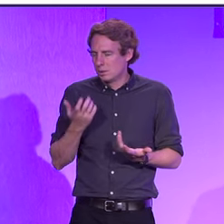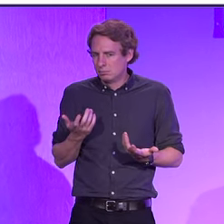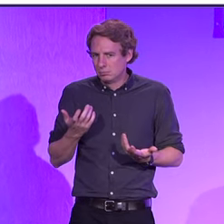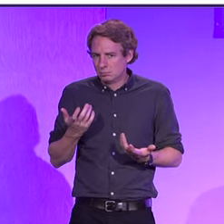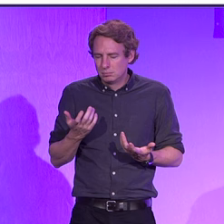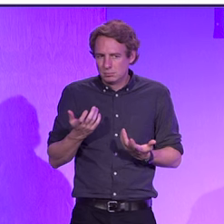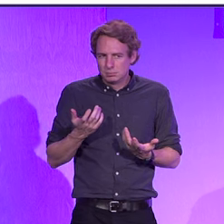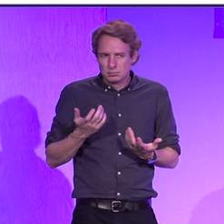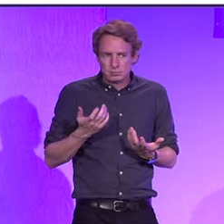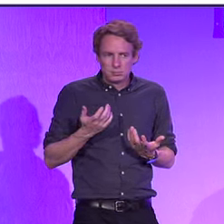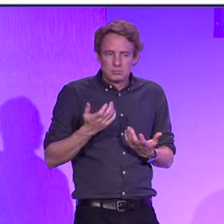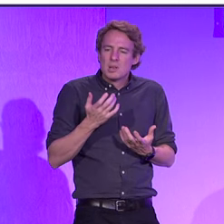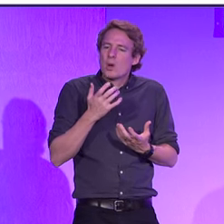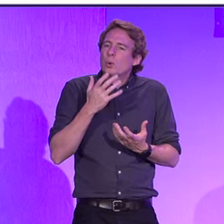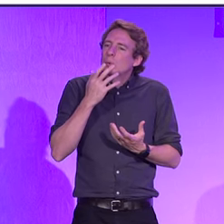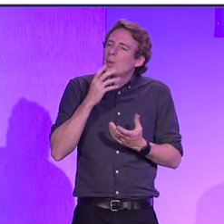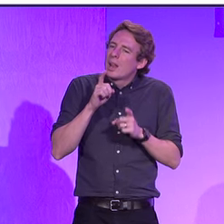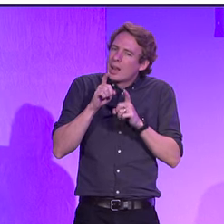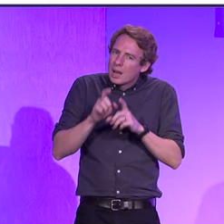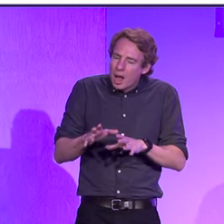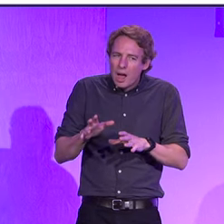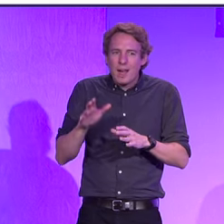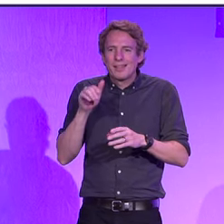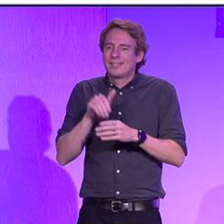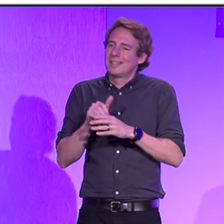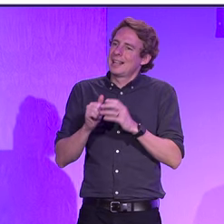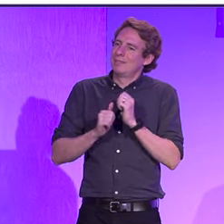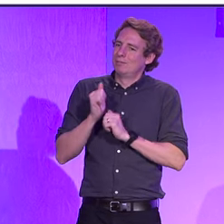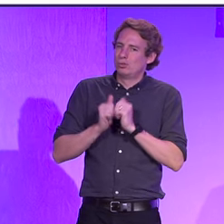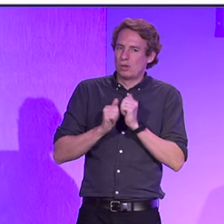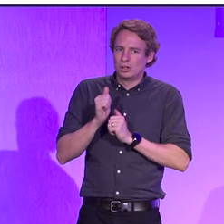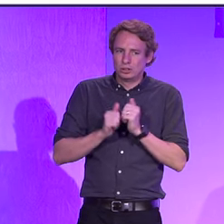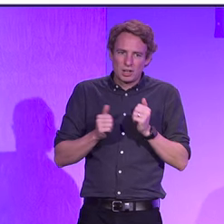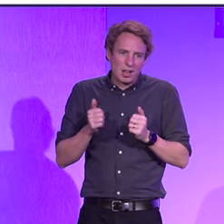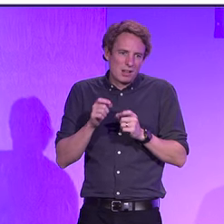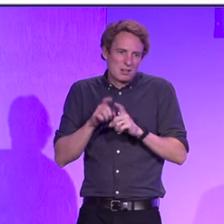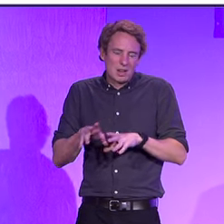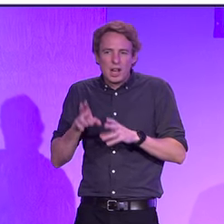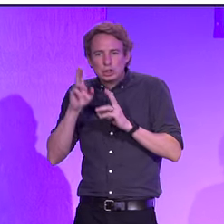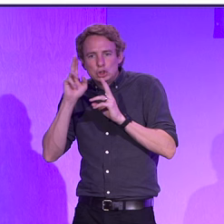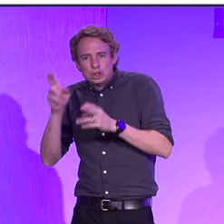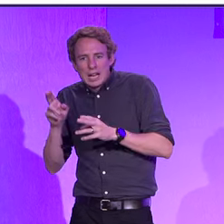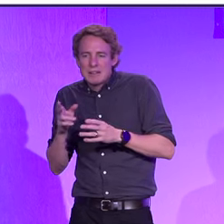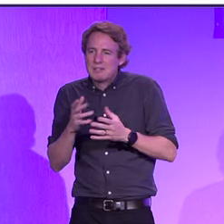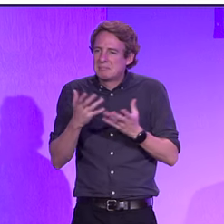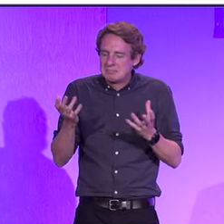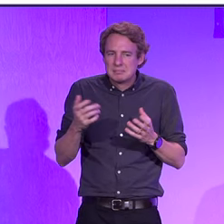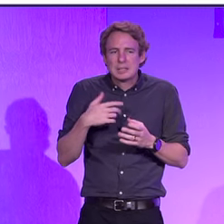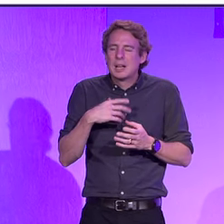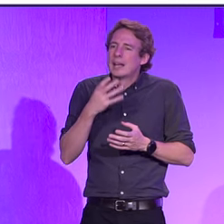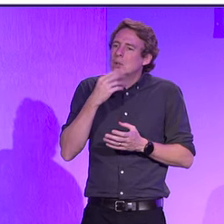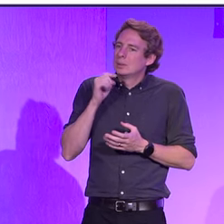using you know, infrastructure as code tool, like Chef or you know, whatever flavor you go with